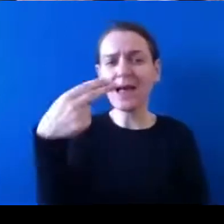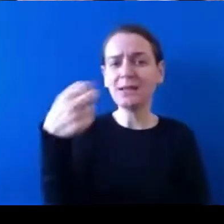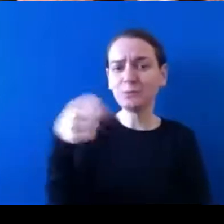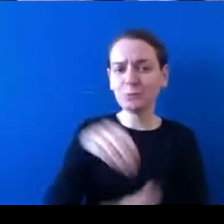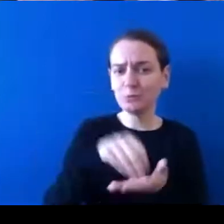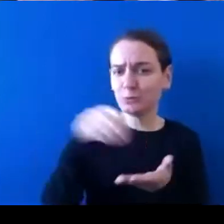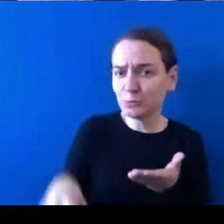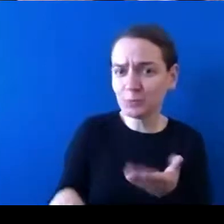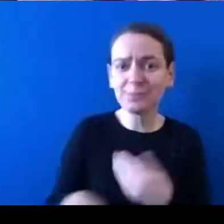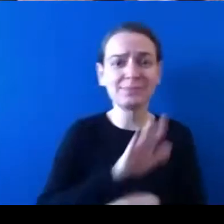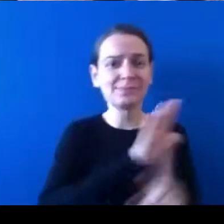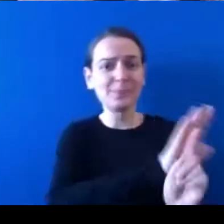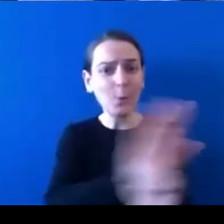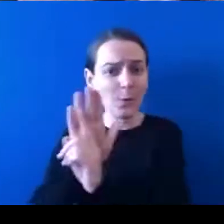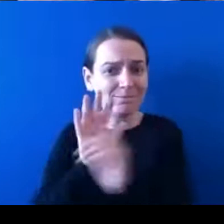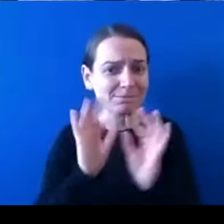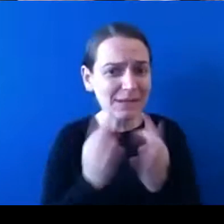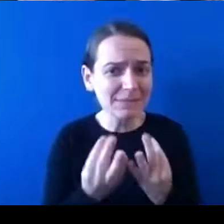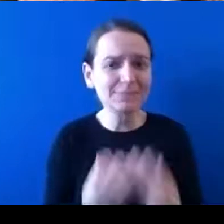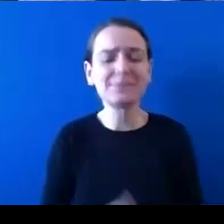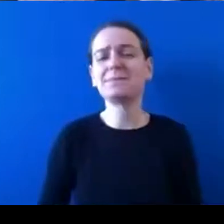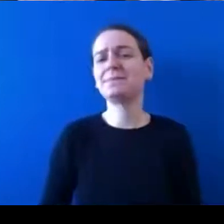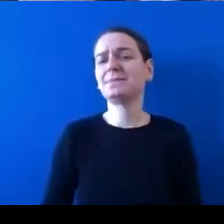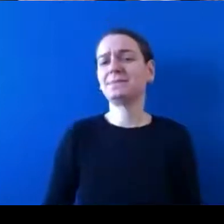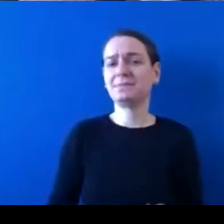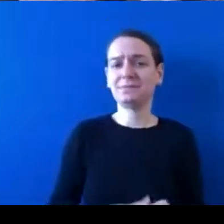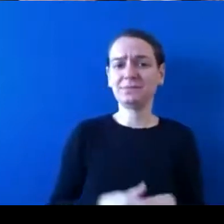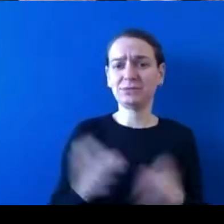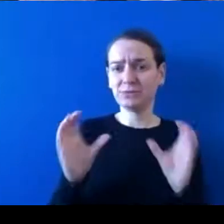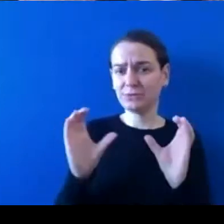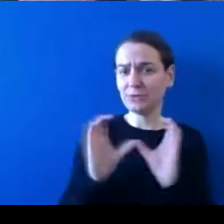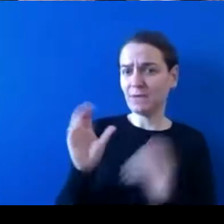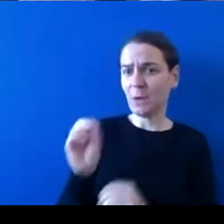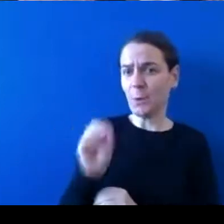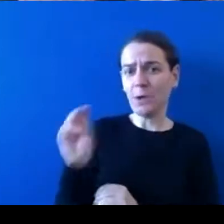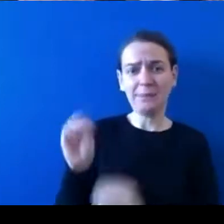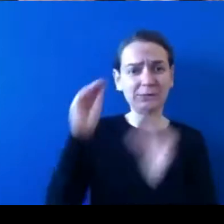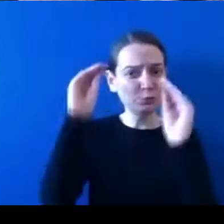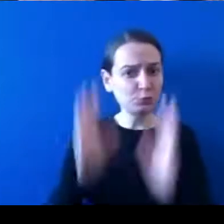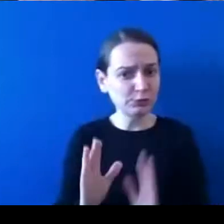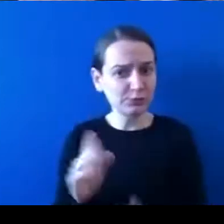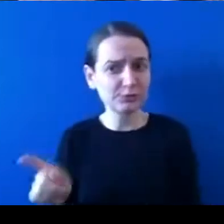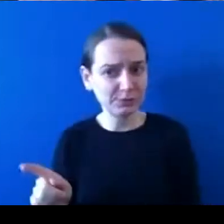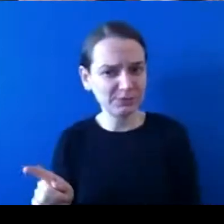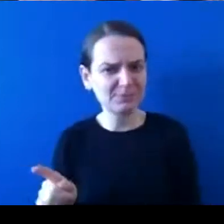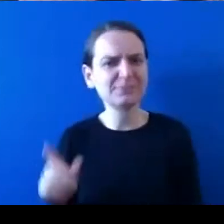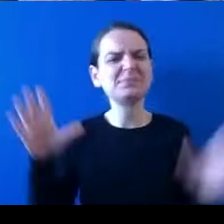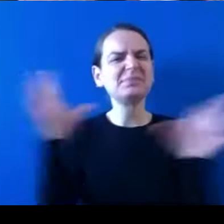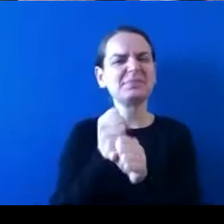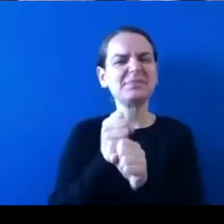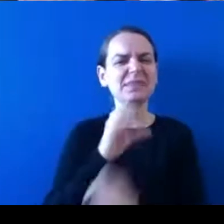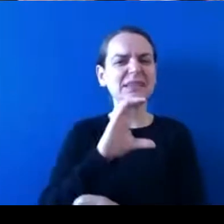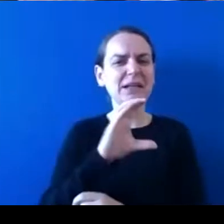certified orientation and mobility specialists, COMS, teachers of the visually impaired,